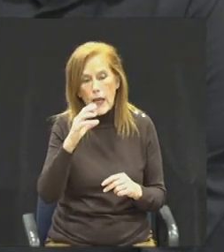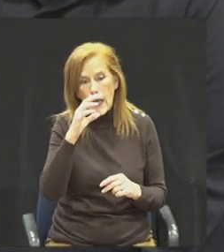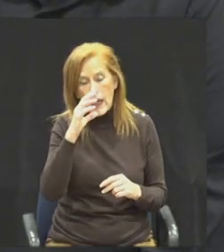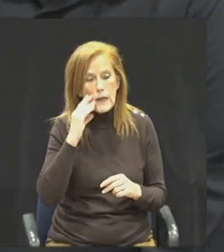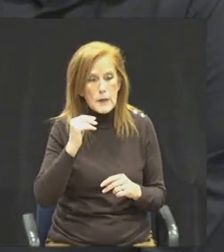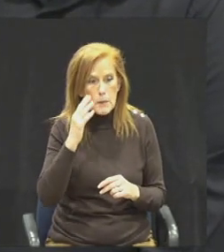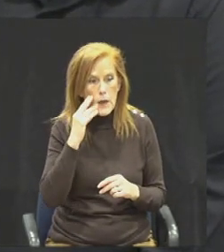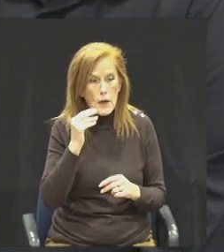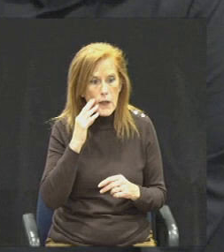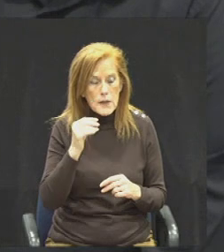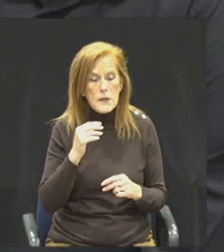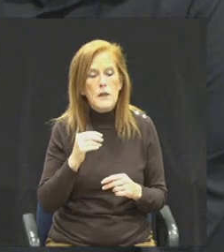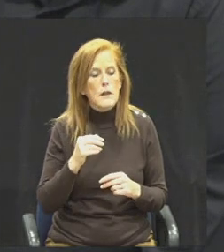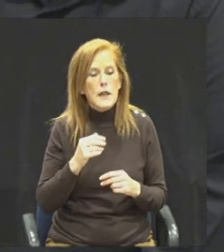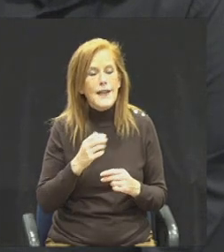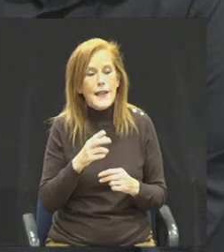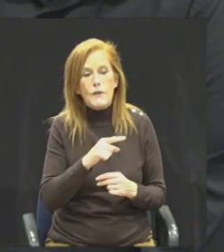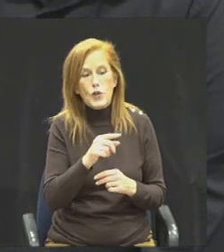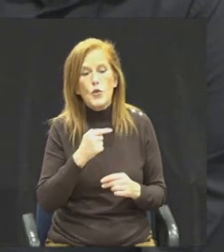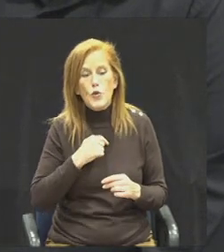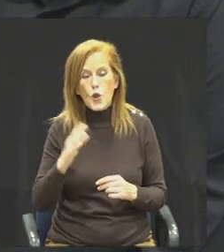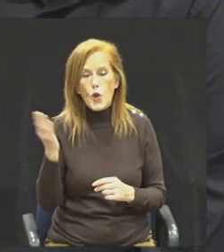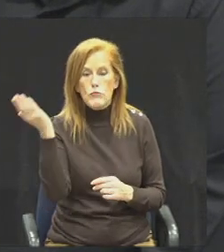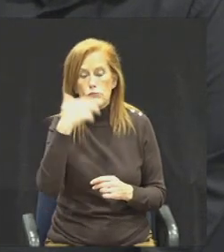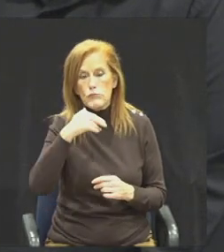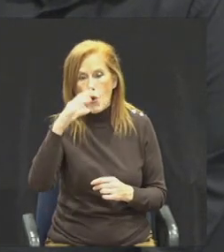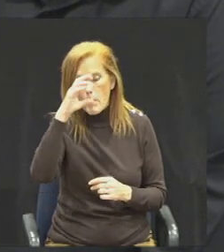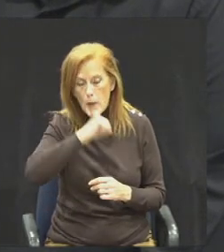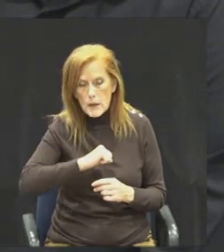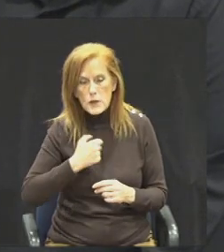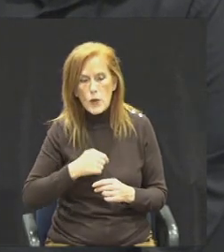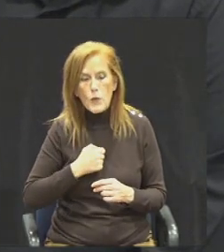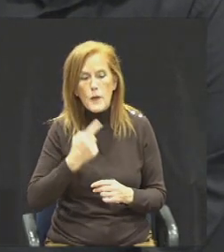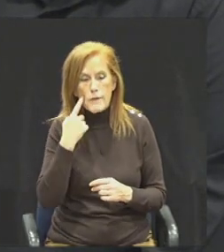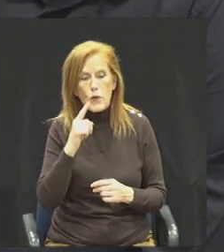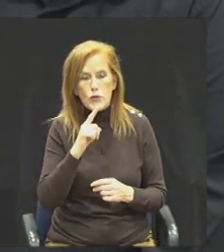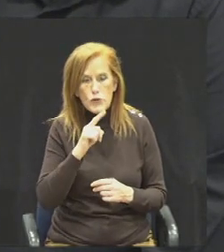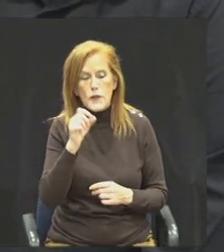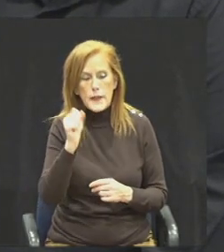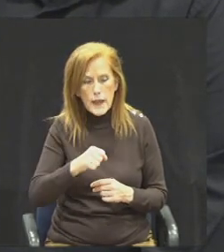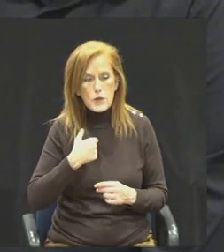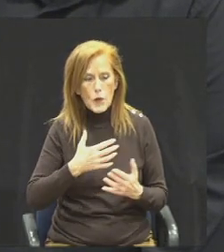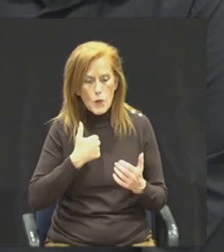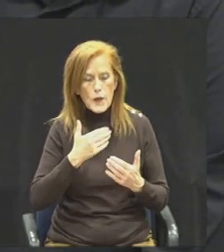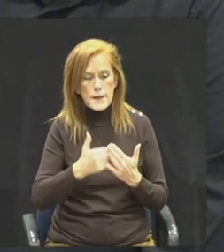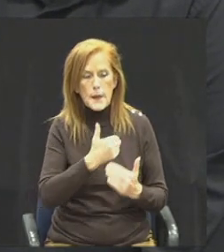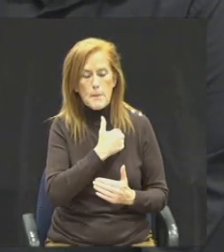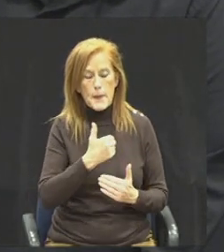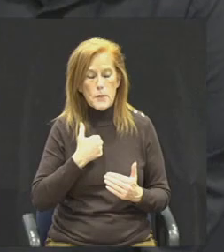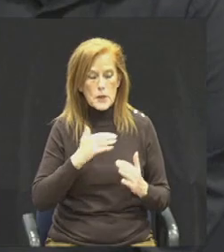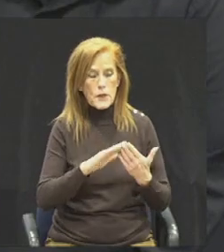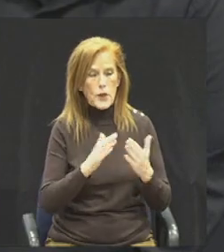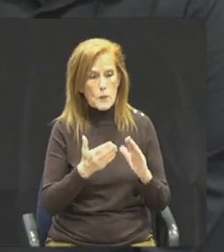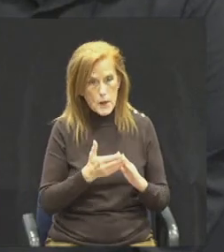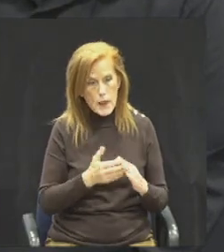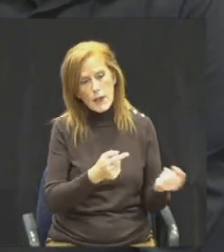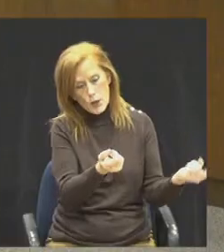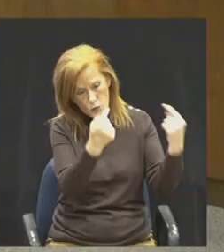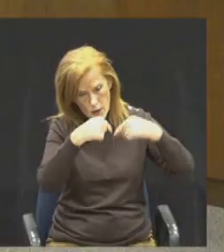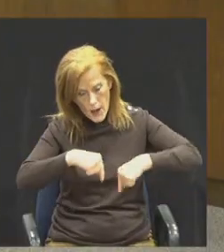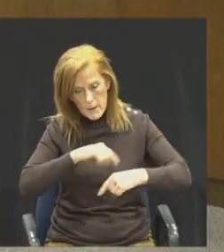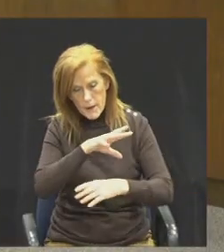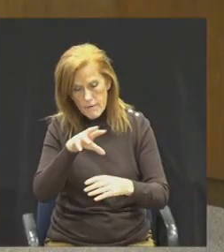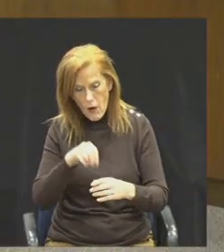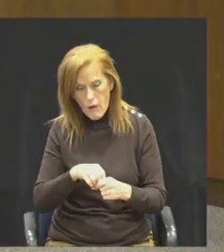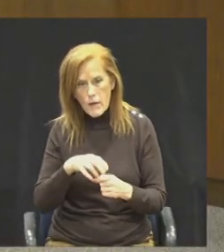So I think if we can get some representatives actually of the communities at the table, that would be wonderful. And I do think there's a